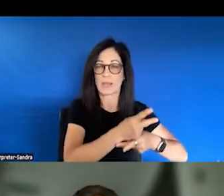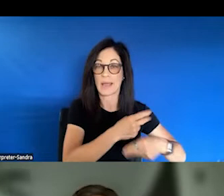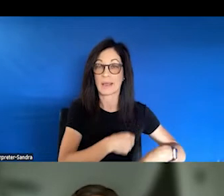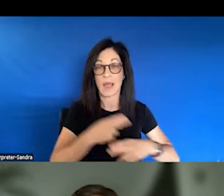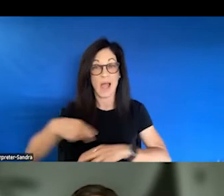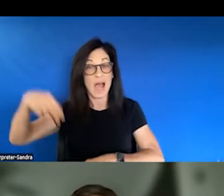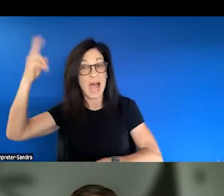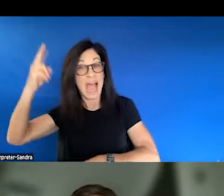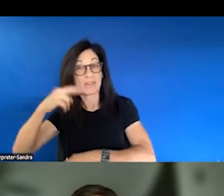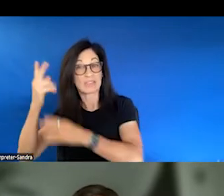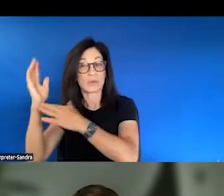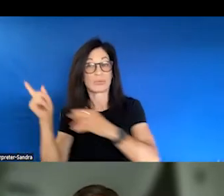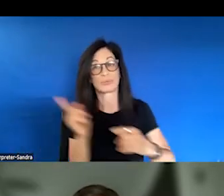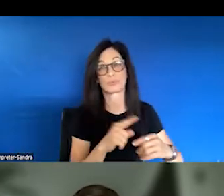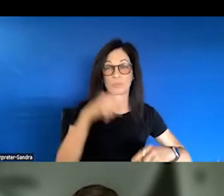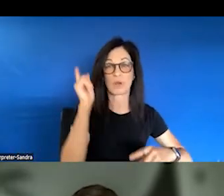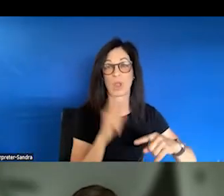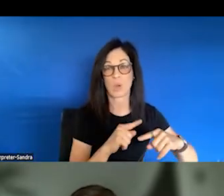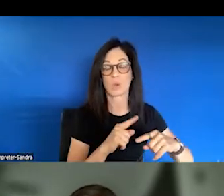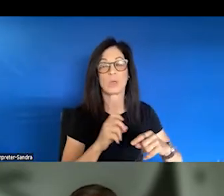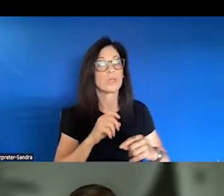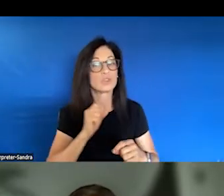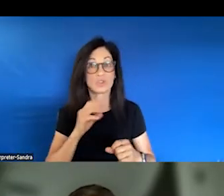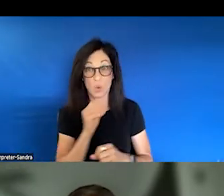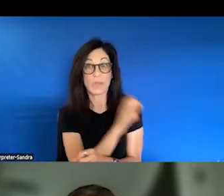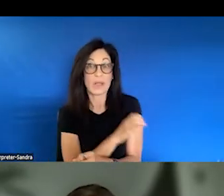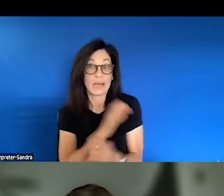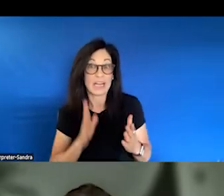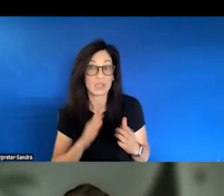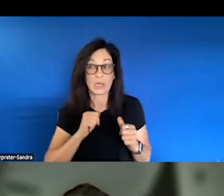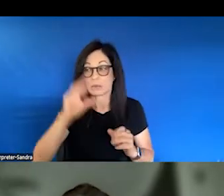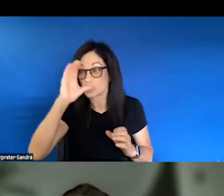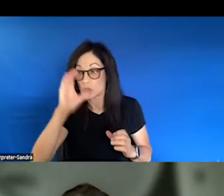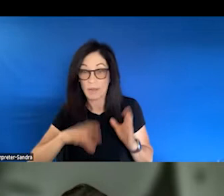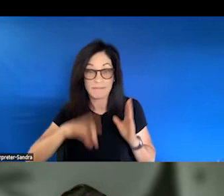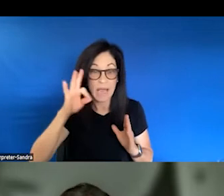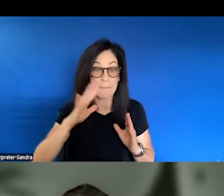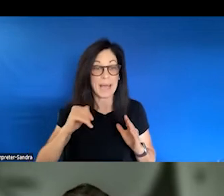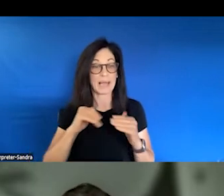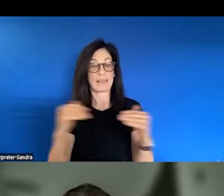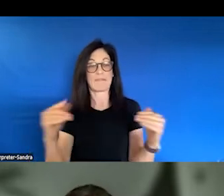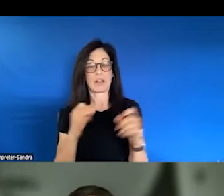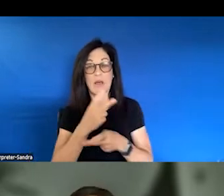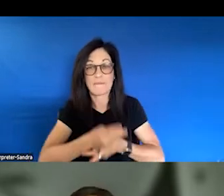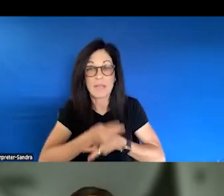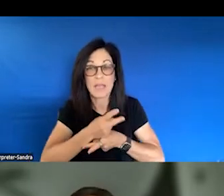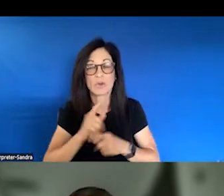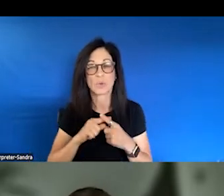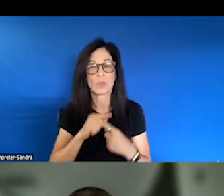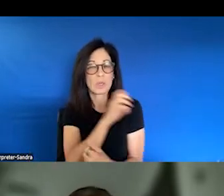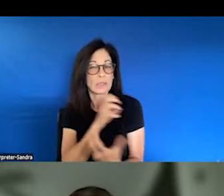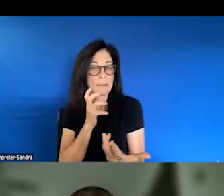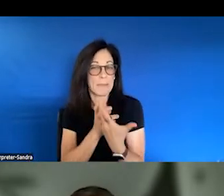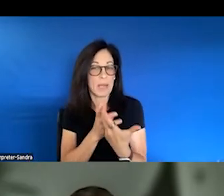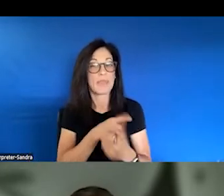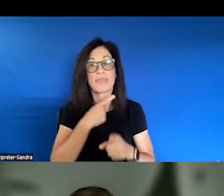clients can be connected. So the clinician can search and find by level of care and treatment type to clinically match, and then they